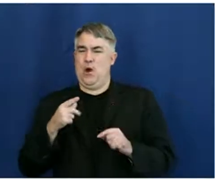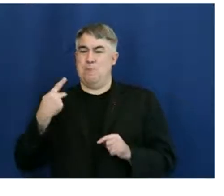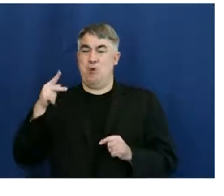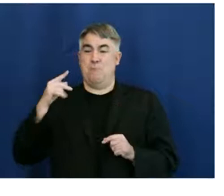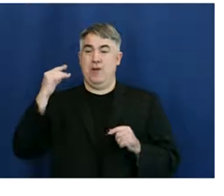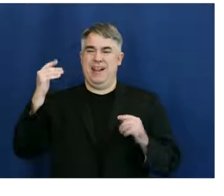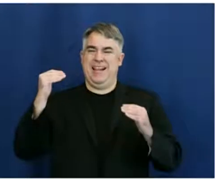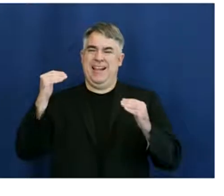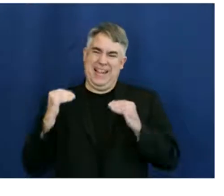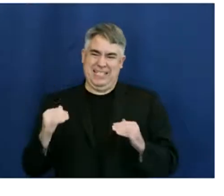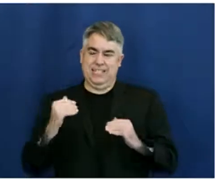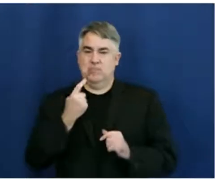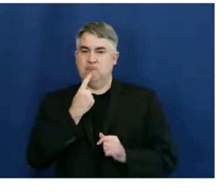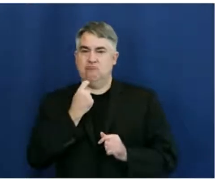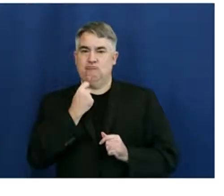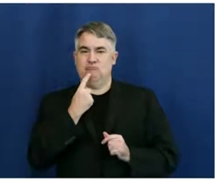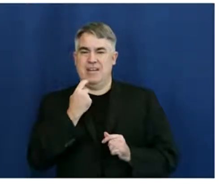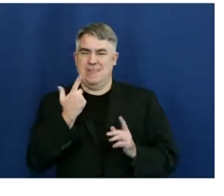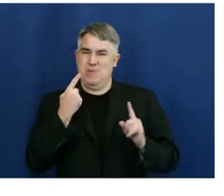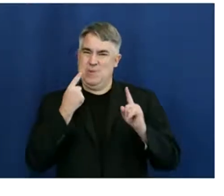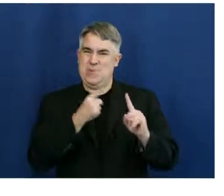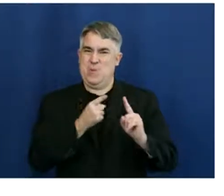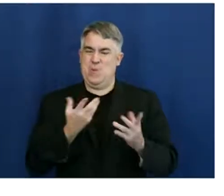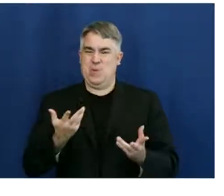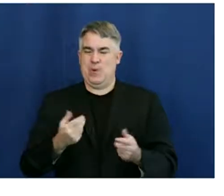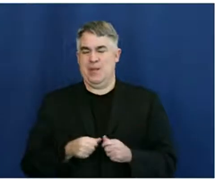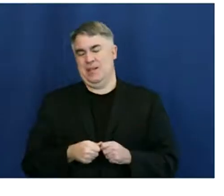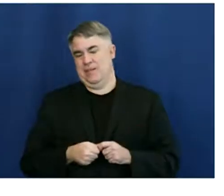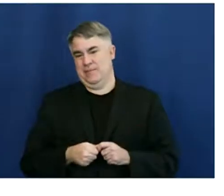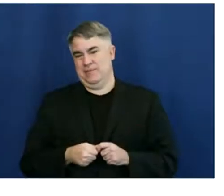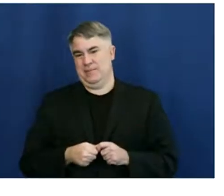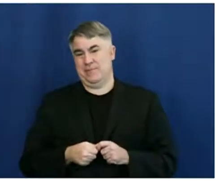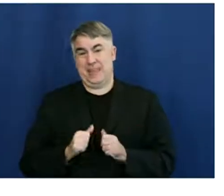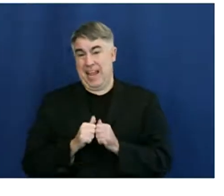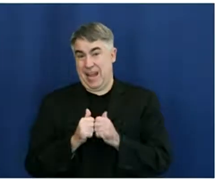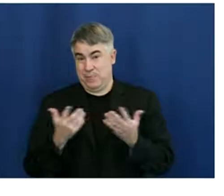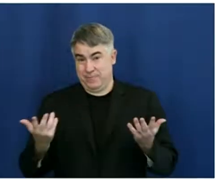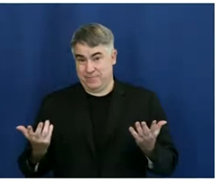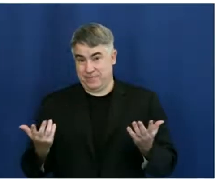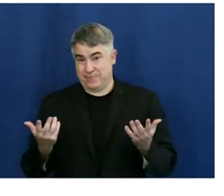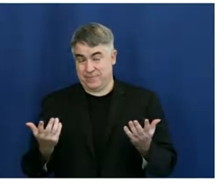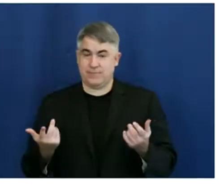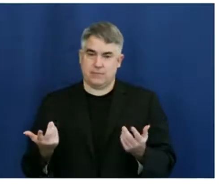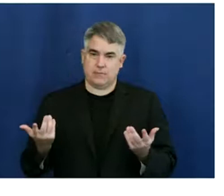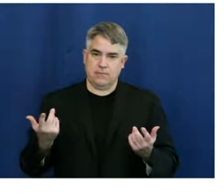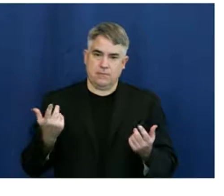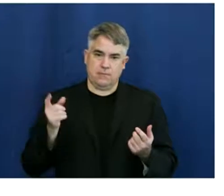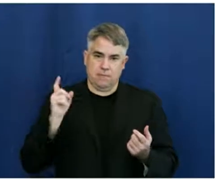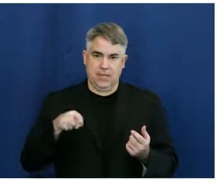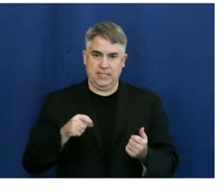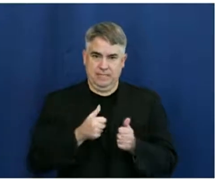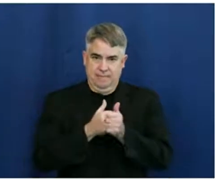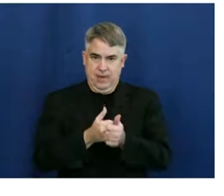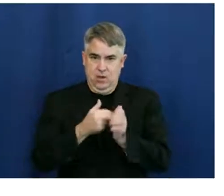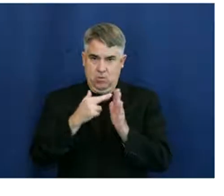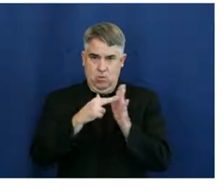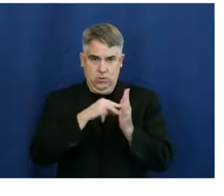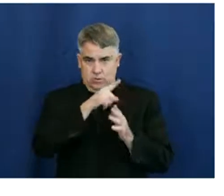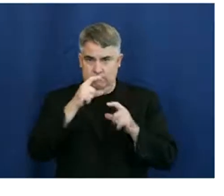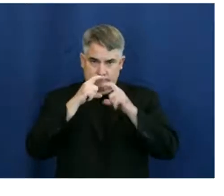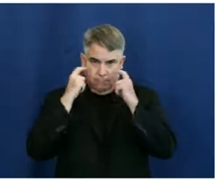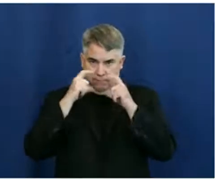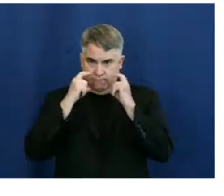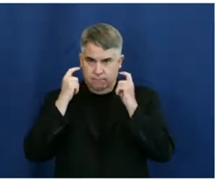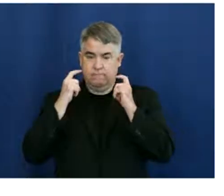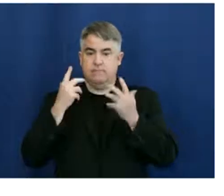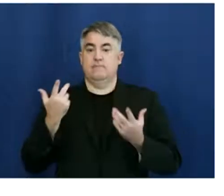to lower the spread. Getting in lower tiers obviously means more of our businesses that can be open, greater ease for our schools to get open, more